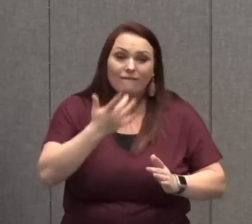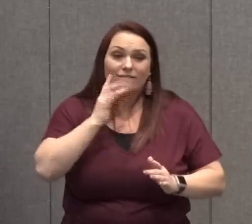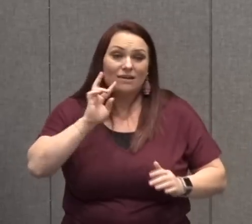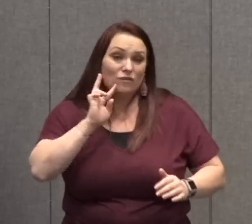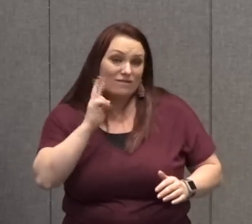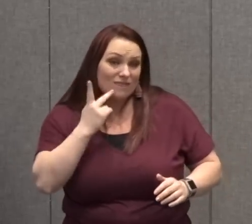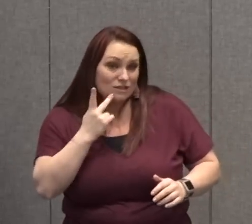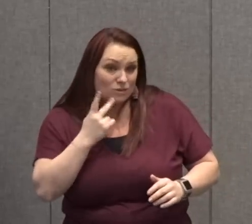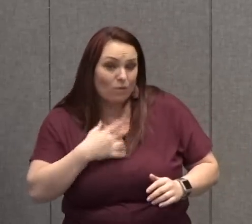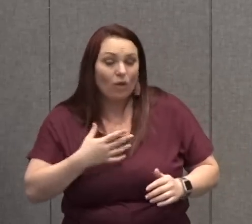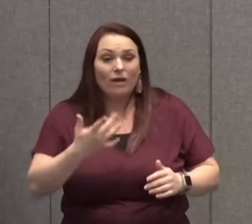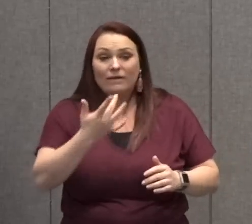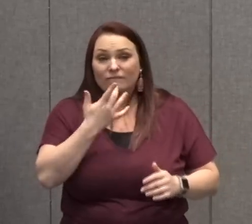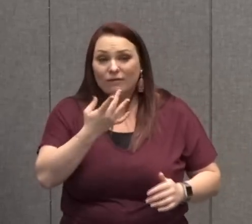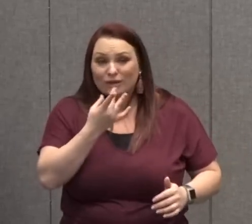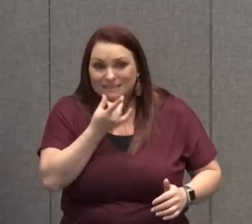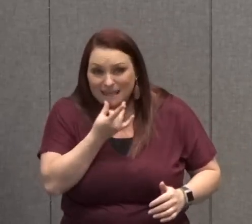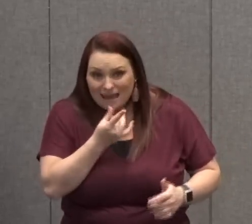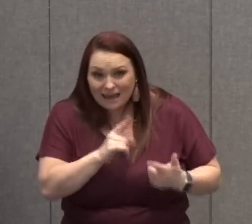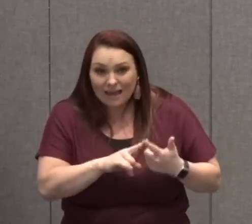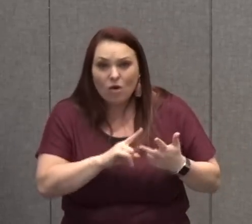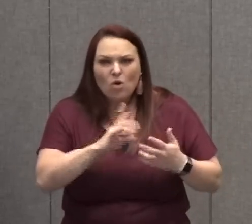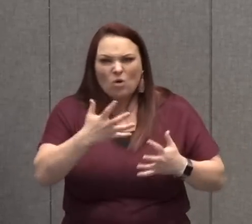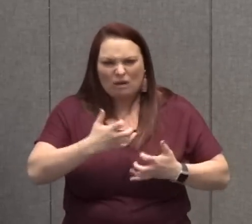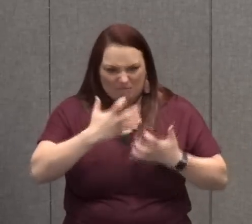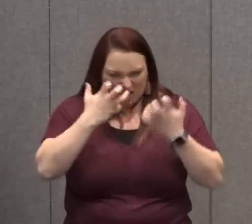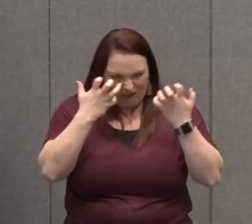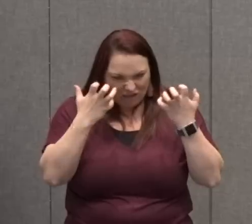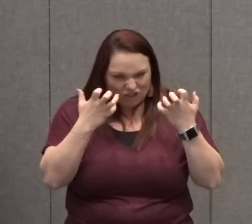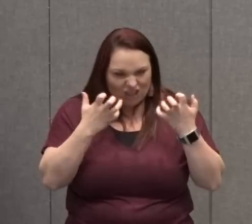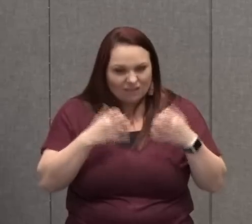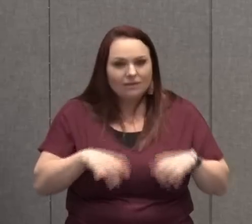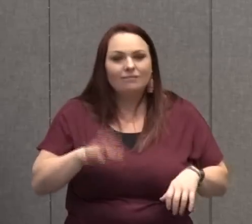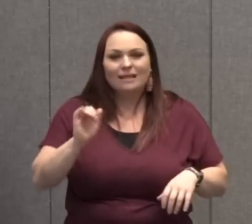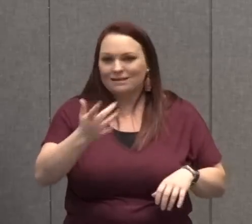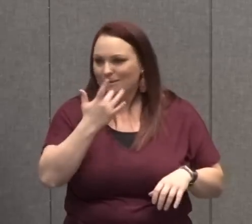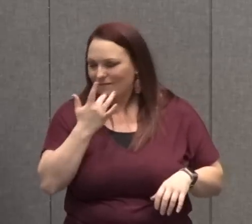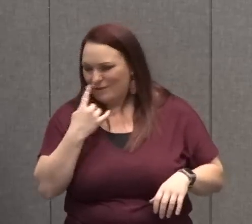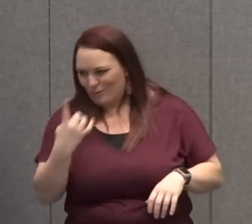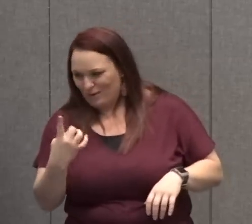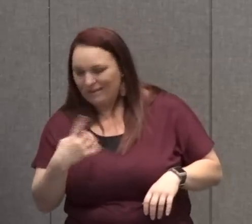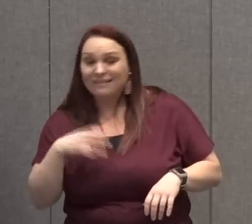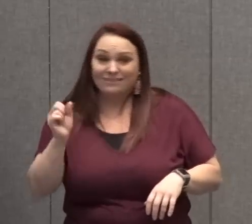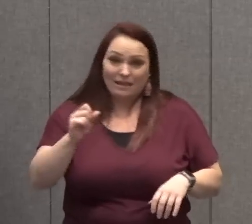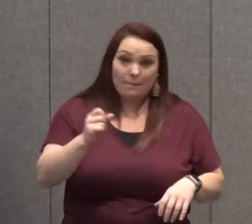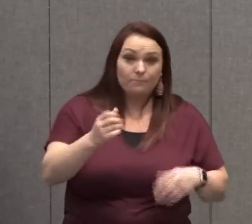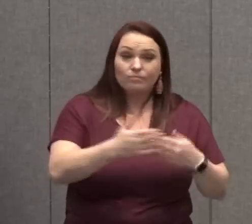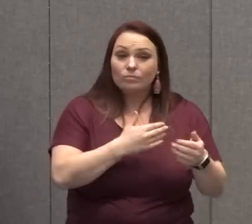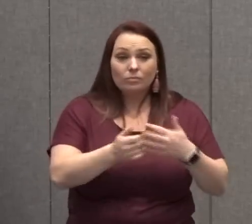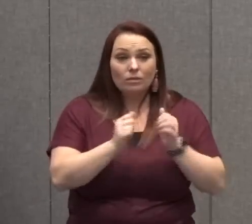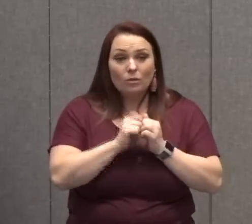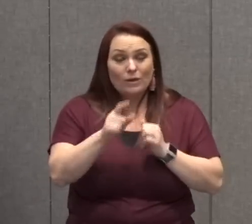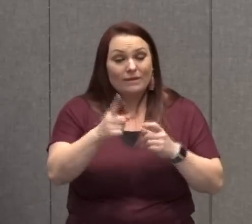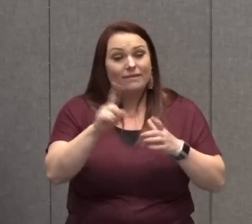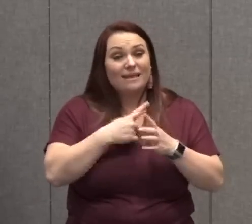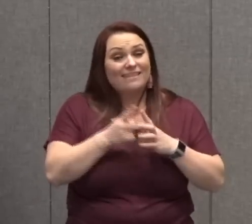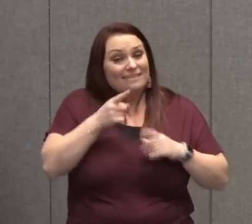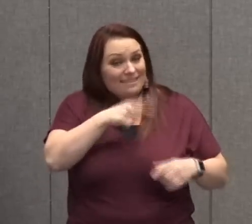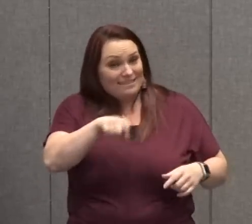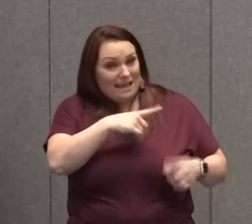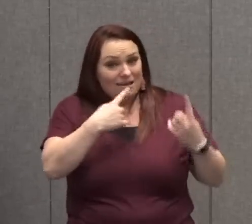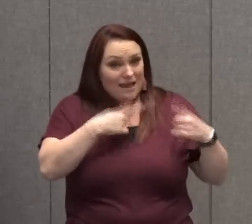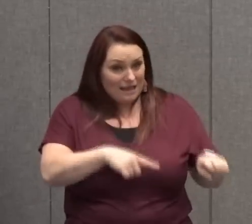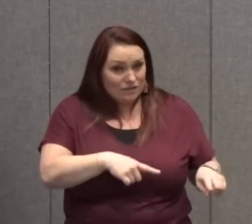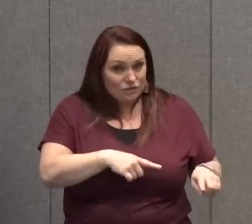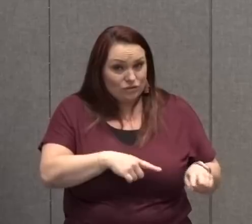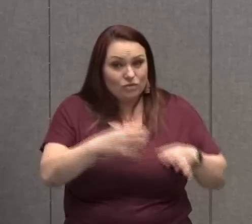what is my favorite snack? when am I grouchy? that's my favorite question yeah so whoever you are with can answer them so